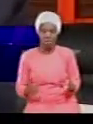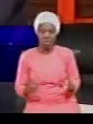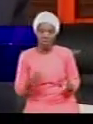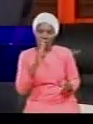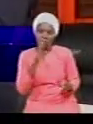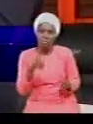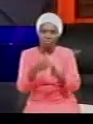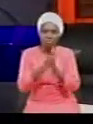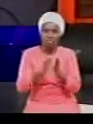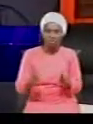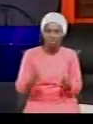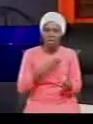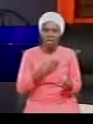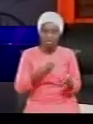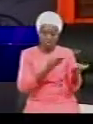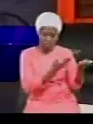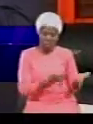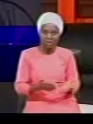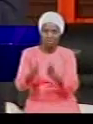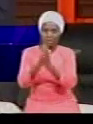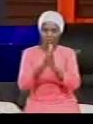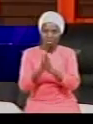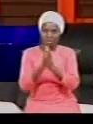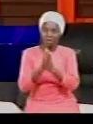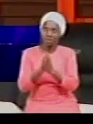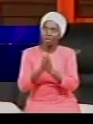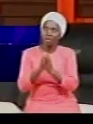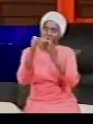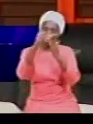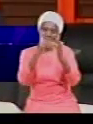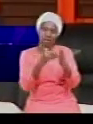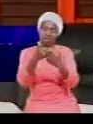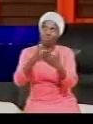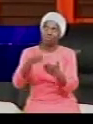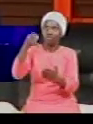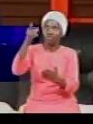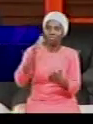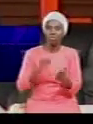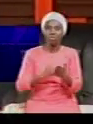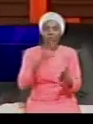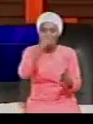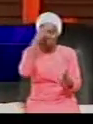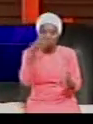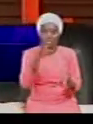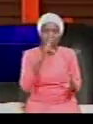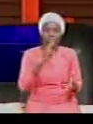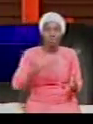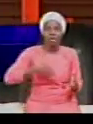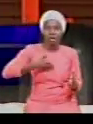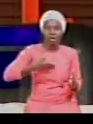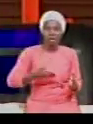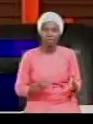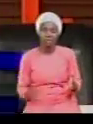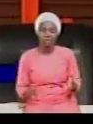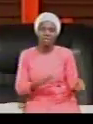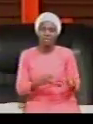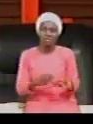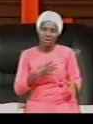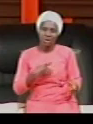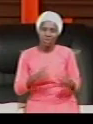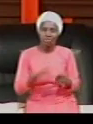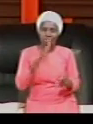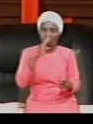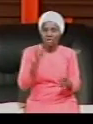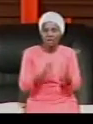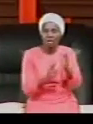you presenting requests before the Lord? Because you are willing. Do you want to be a giant, a